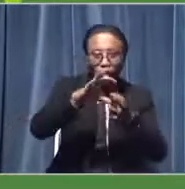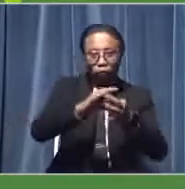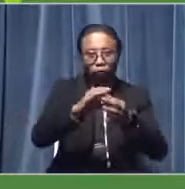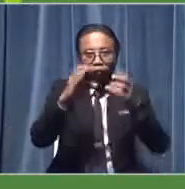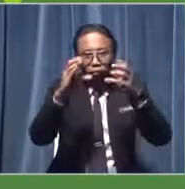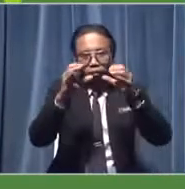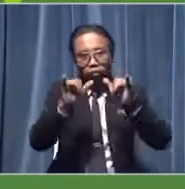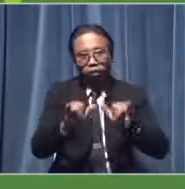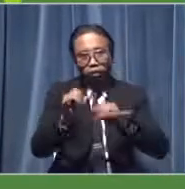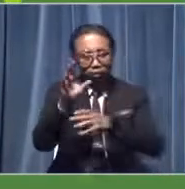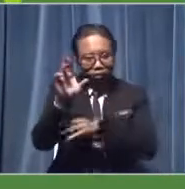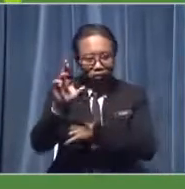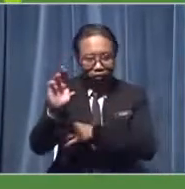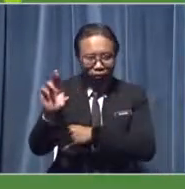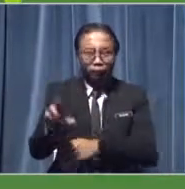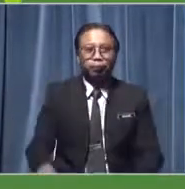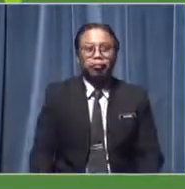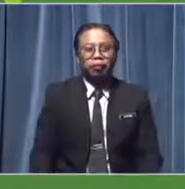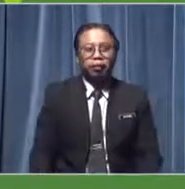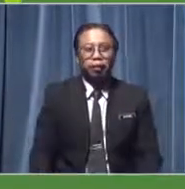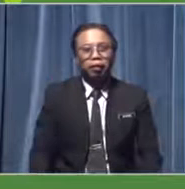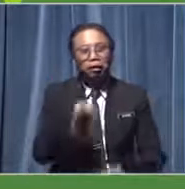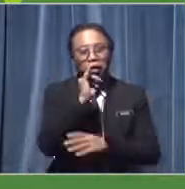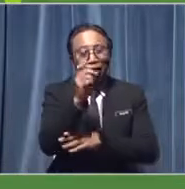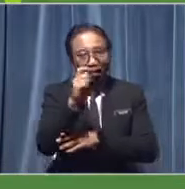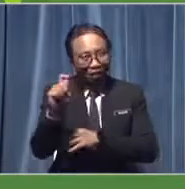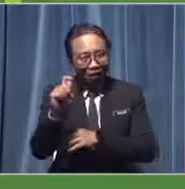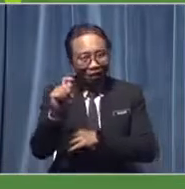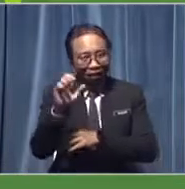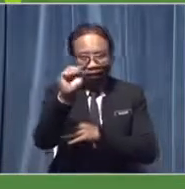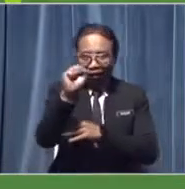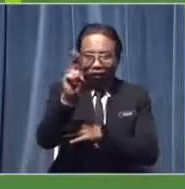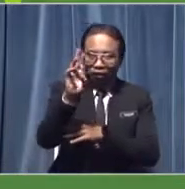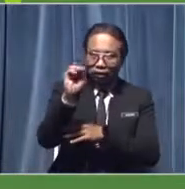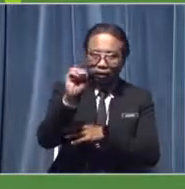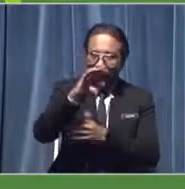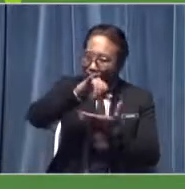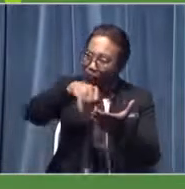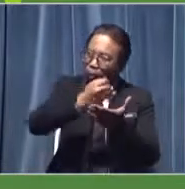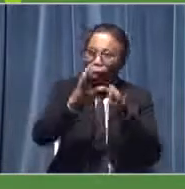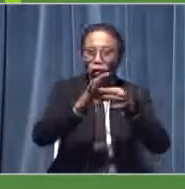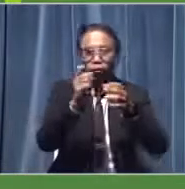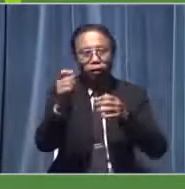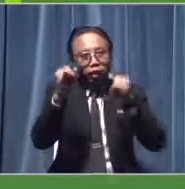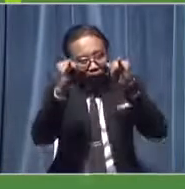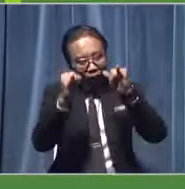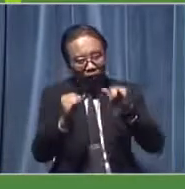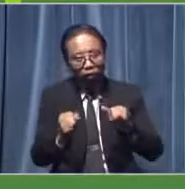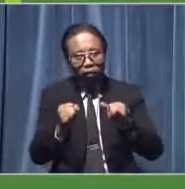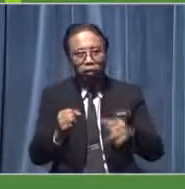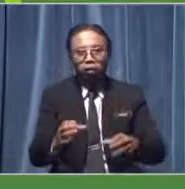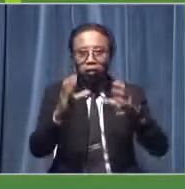capacitors is the algebraic sum of the individual